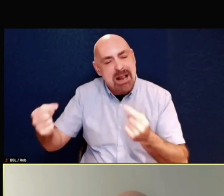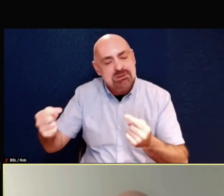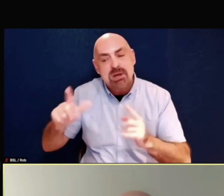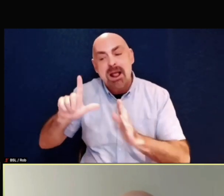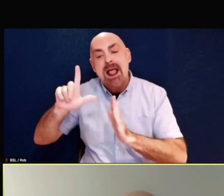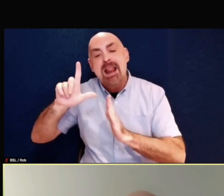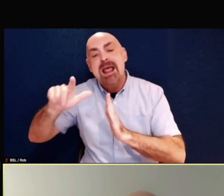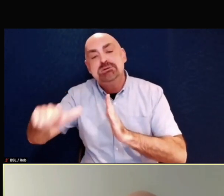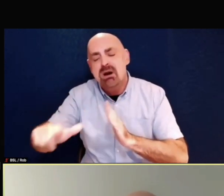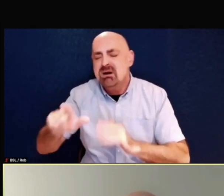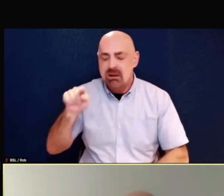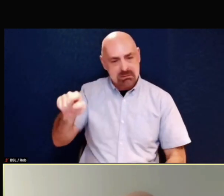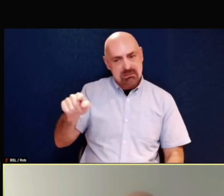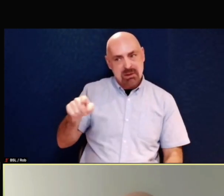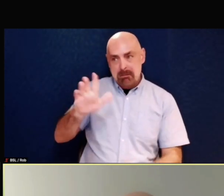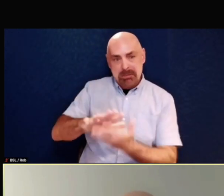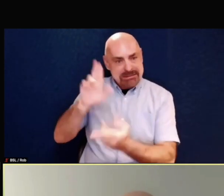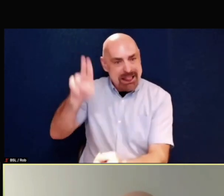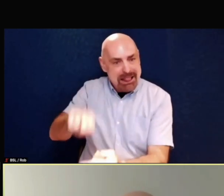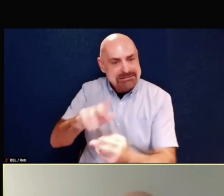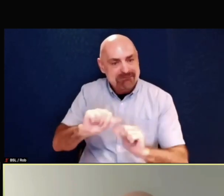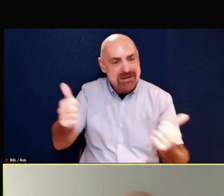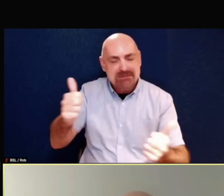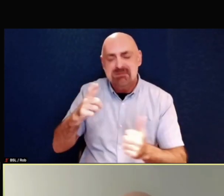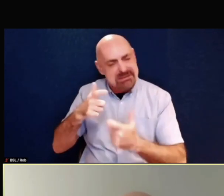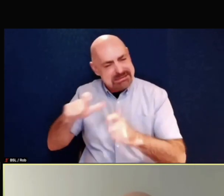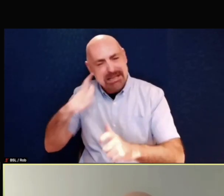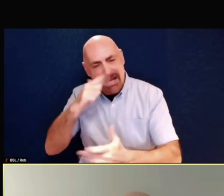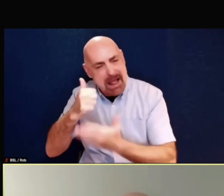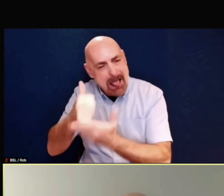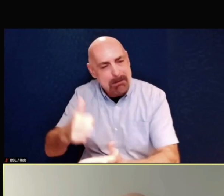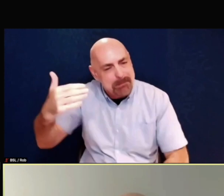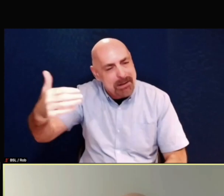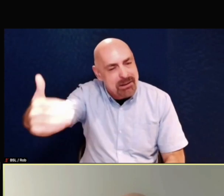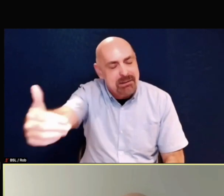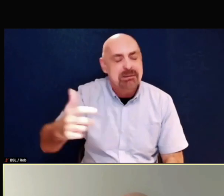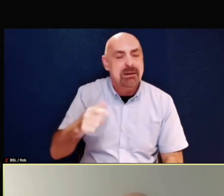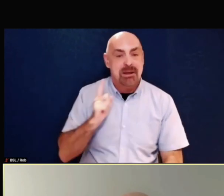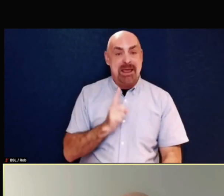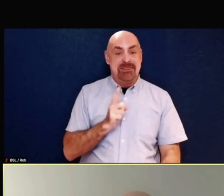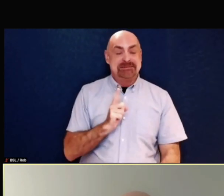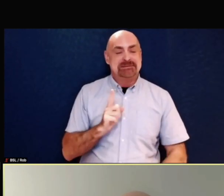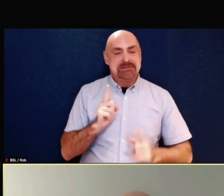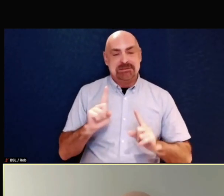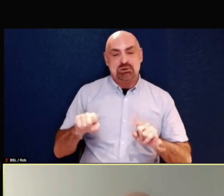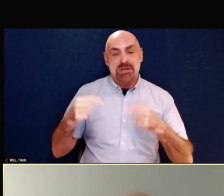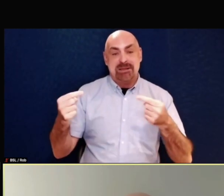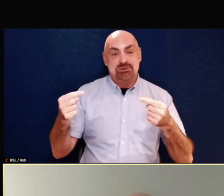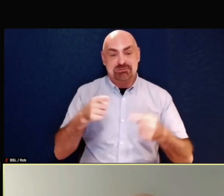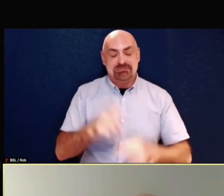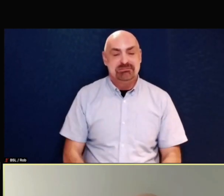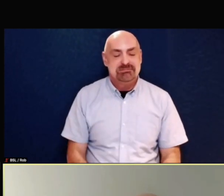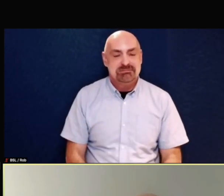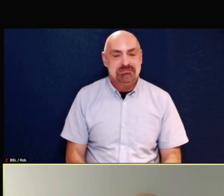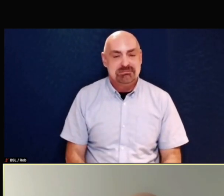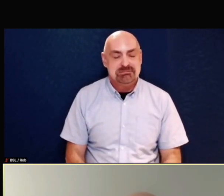later is less effective or has less returns. So this is a challenge, if you like, to the Heckman curve. And all